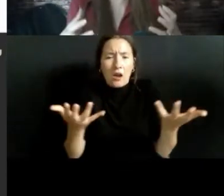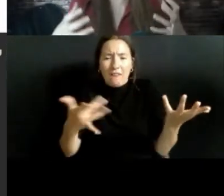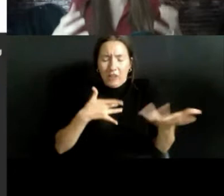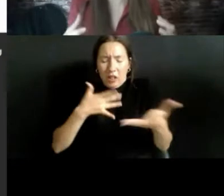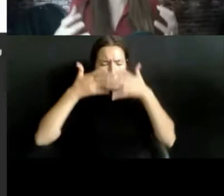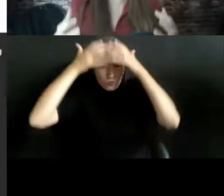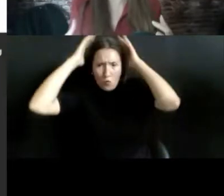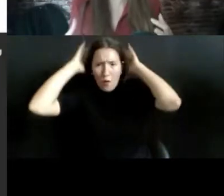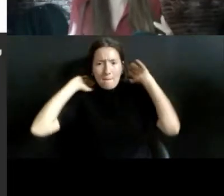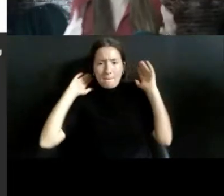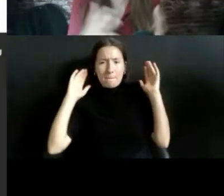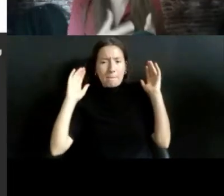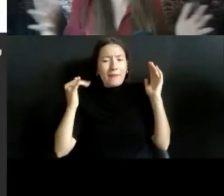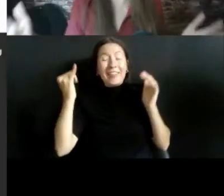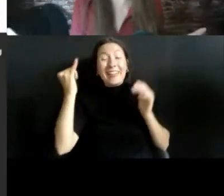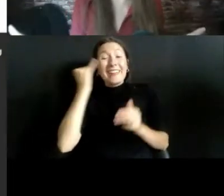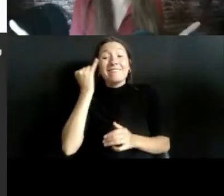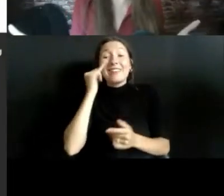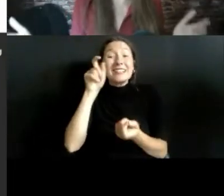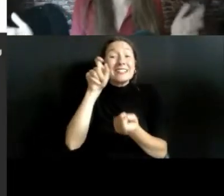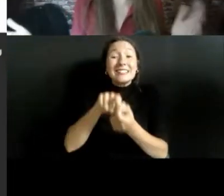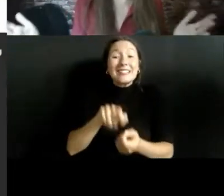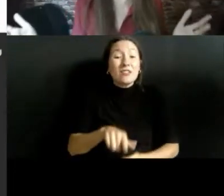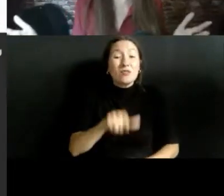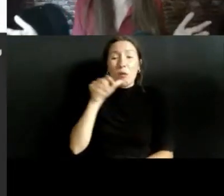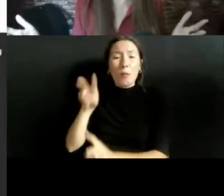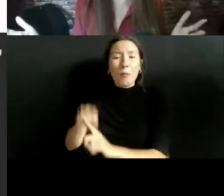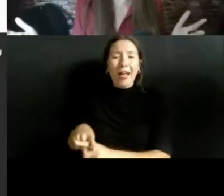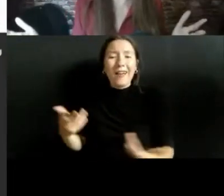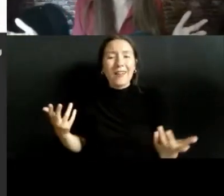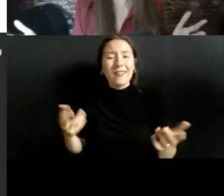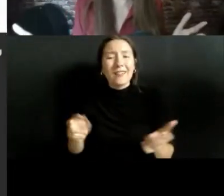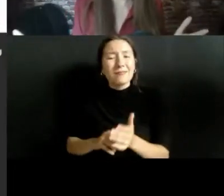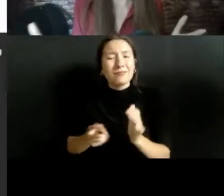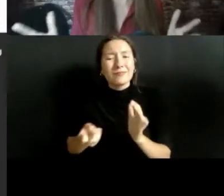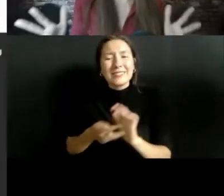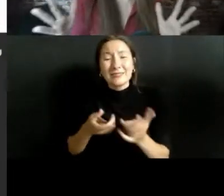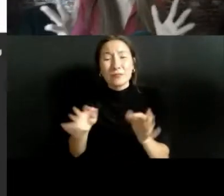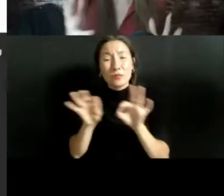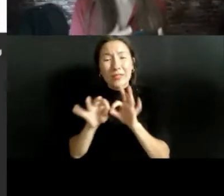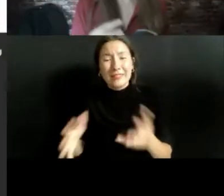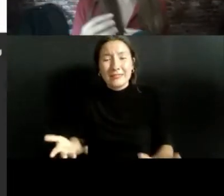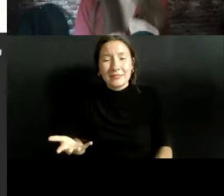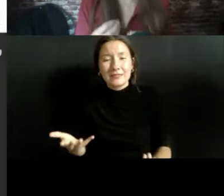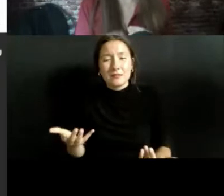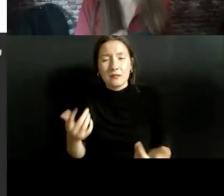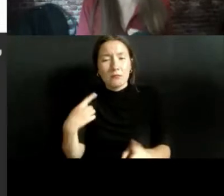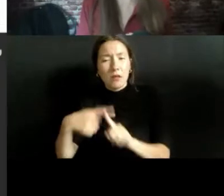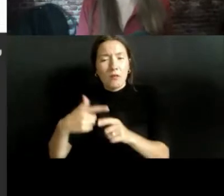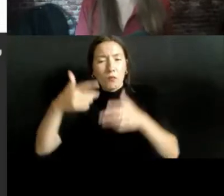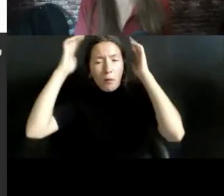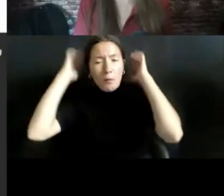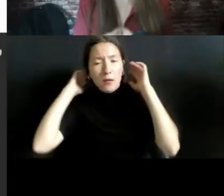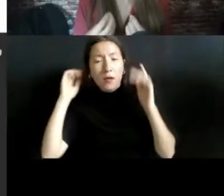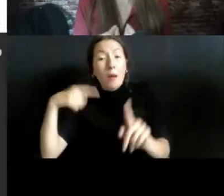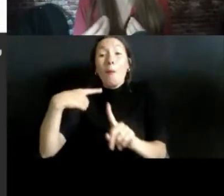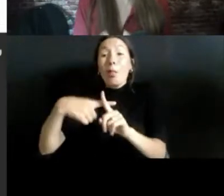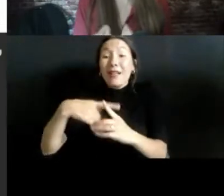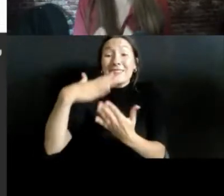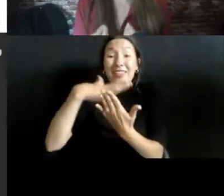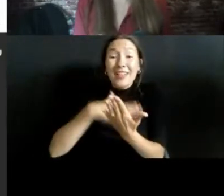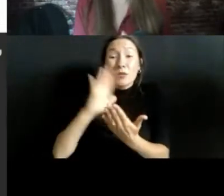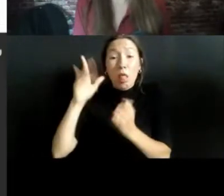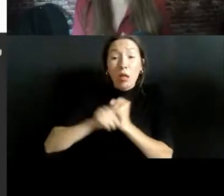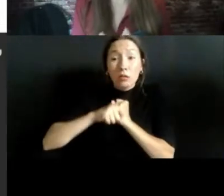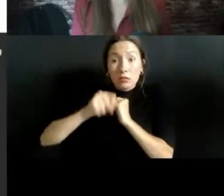irrelevant details, and it's going to make the lesson 10 times longer. And so we have to decide very carefully what's going to be relevant